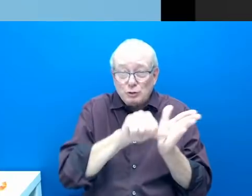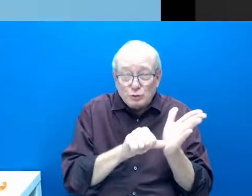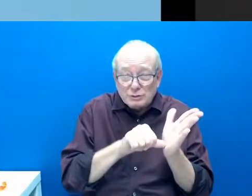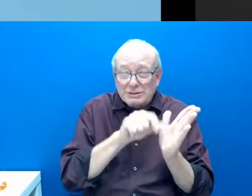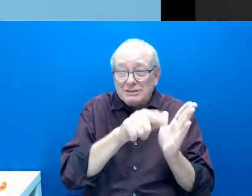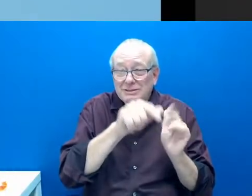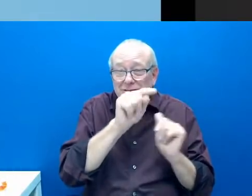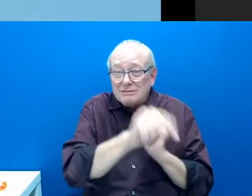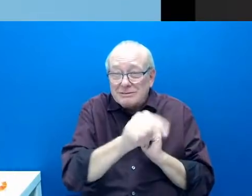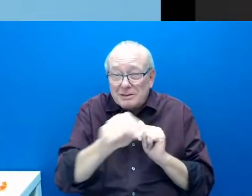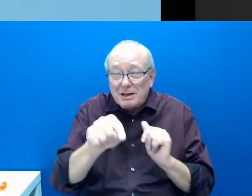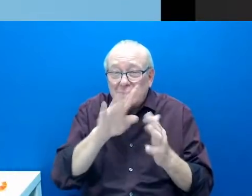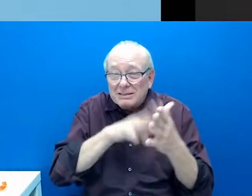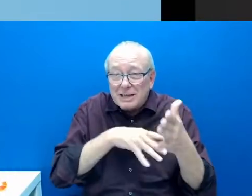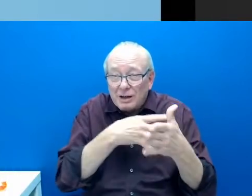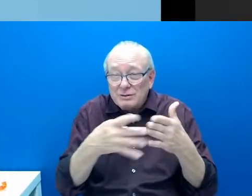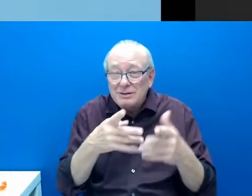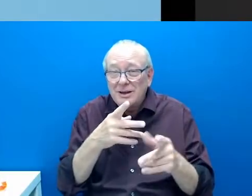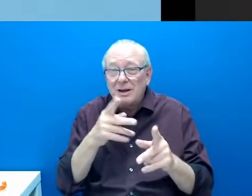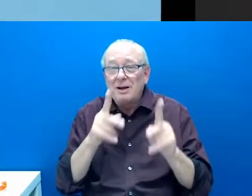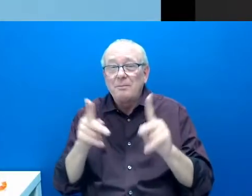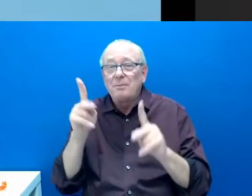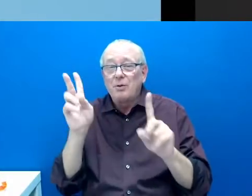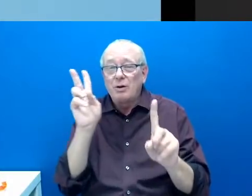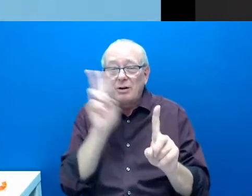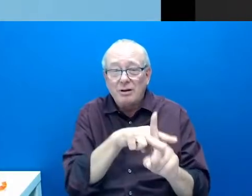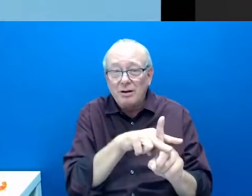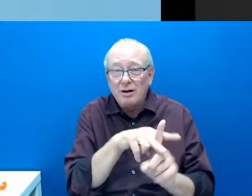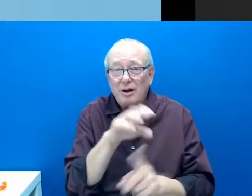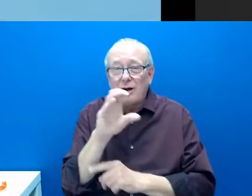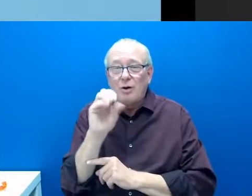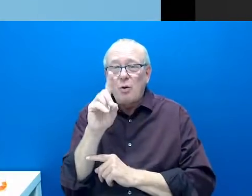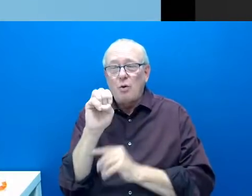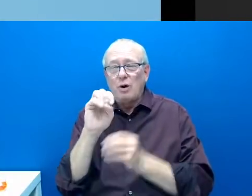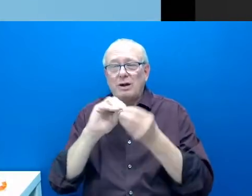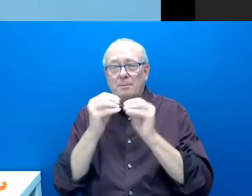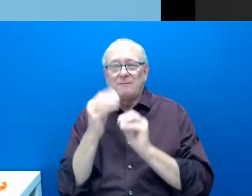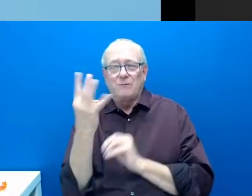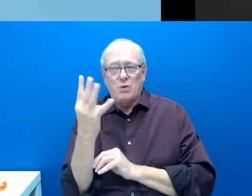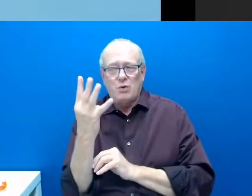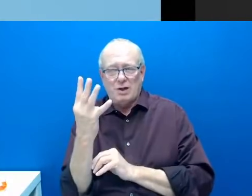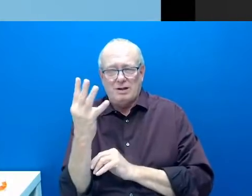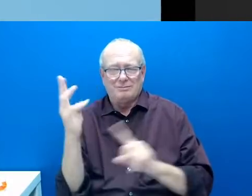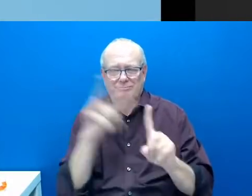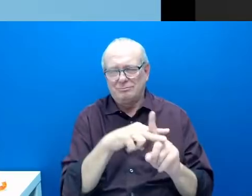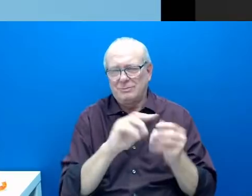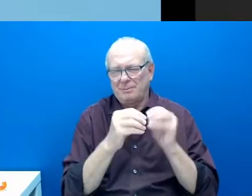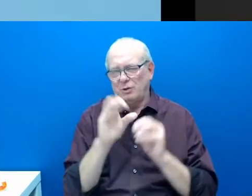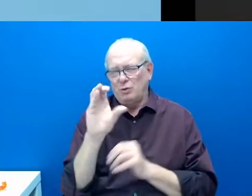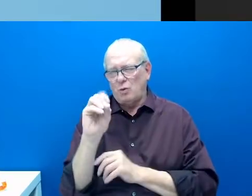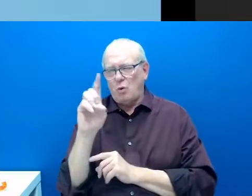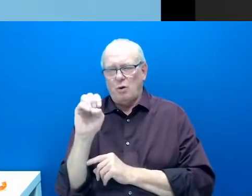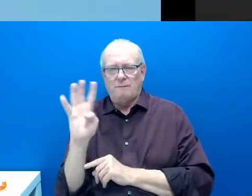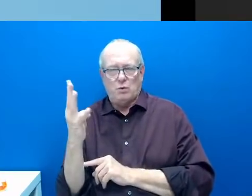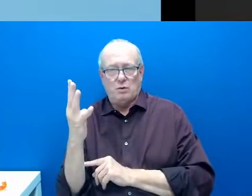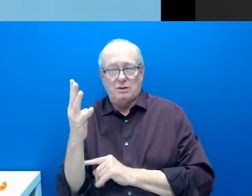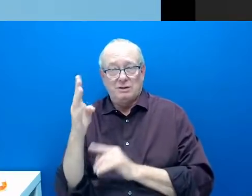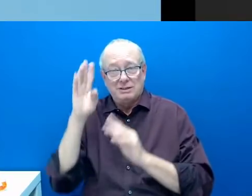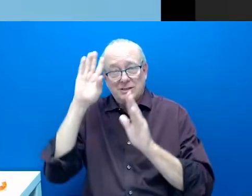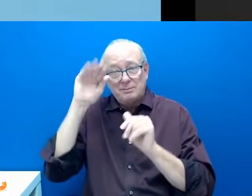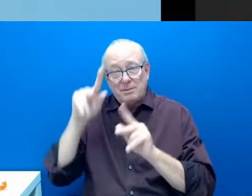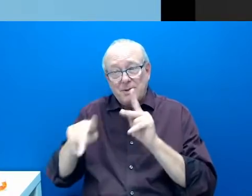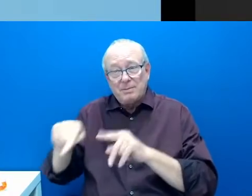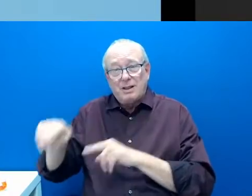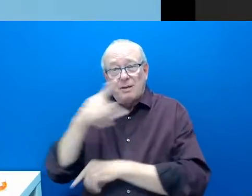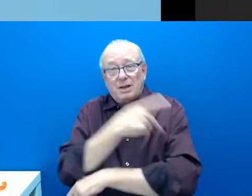4-digit code. And with that code, there's a amount of time that's expected that patient is expected to be in the